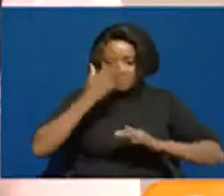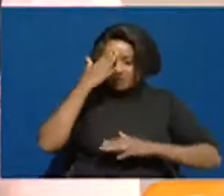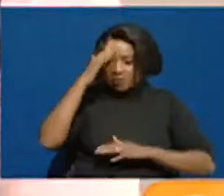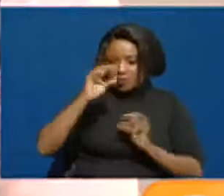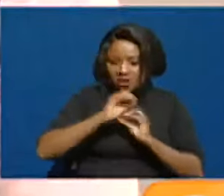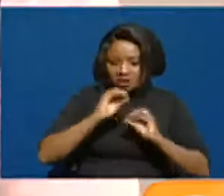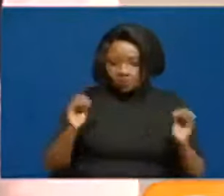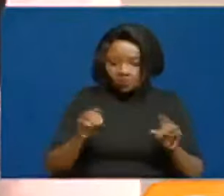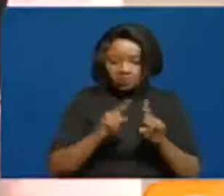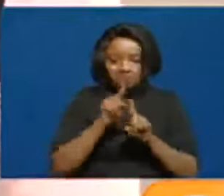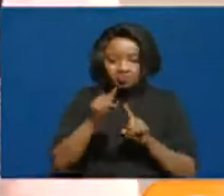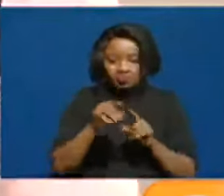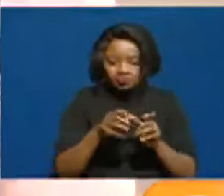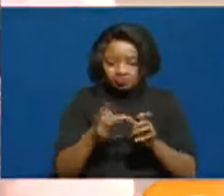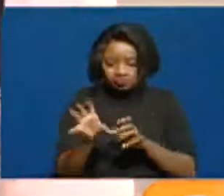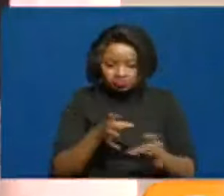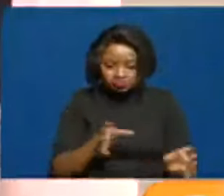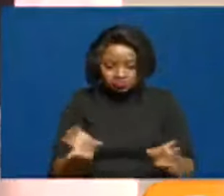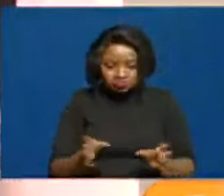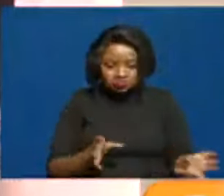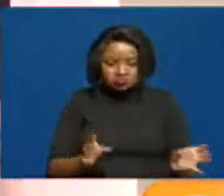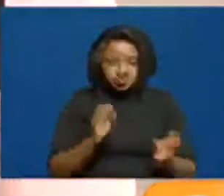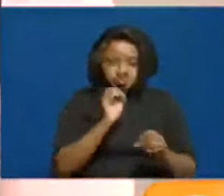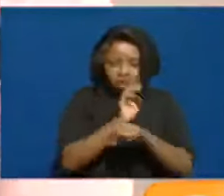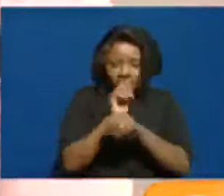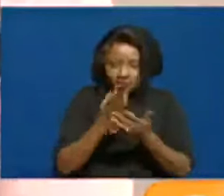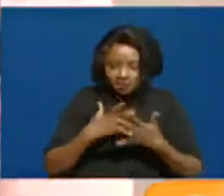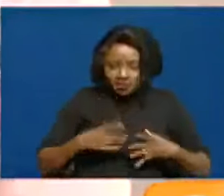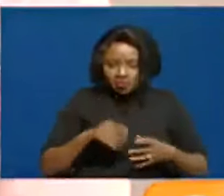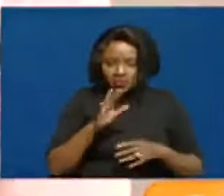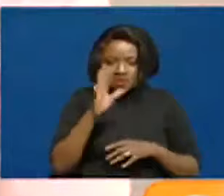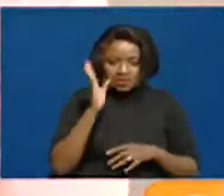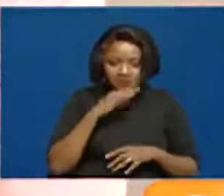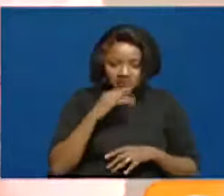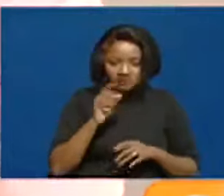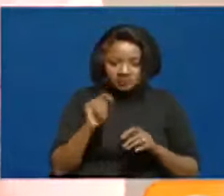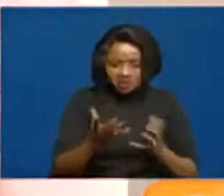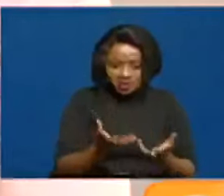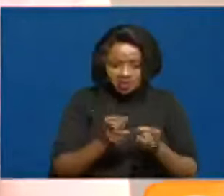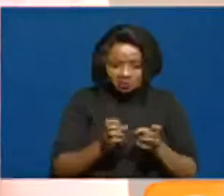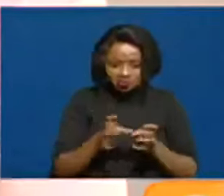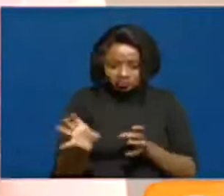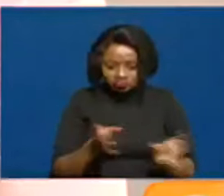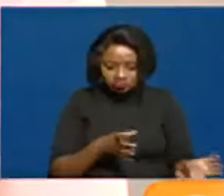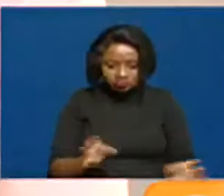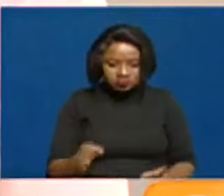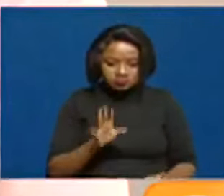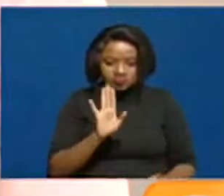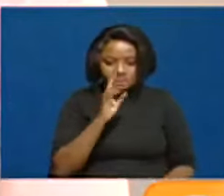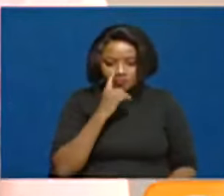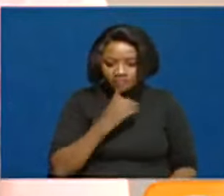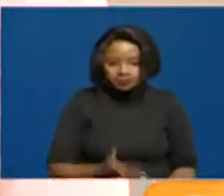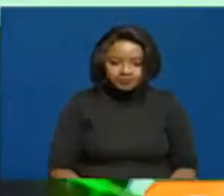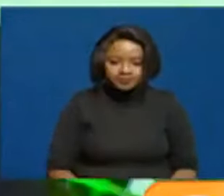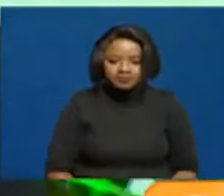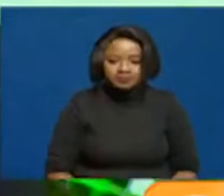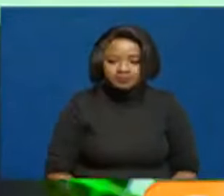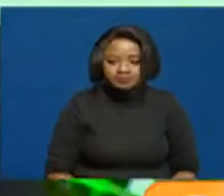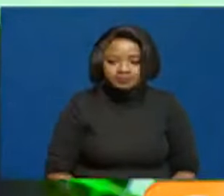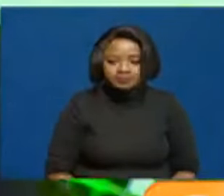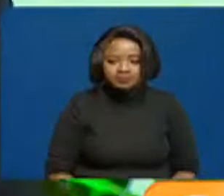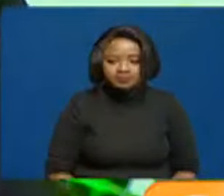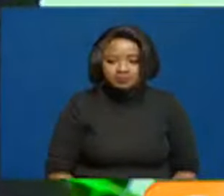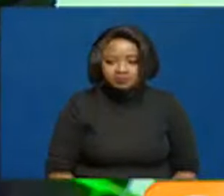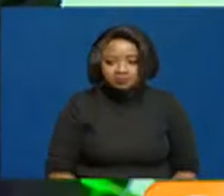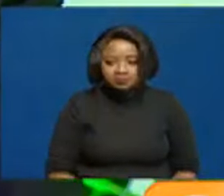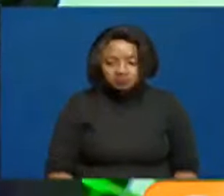able to segregate and tell people that they need to segregate their waste in certain patterns at the homestead level? Yes. Thank you, Trevor. I